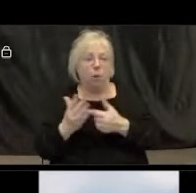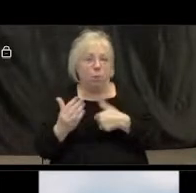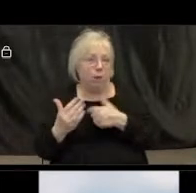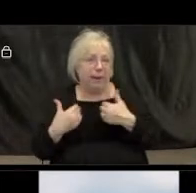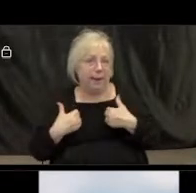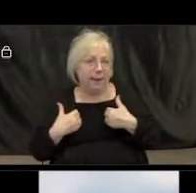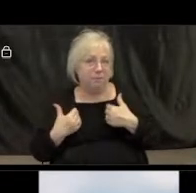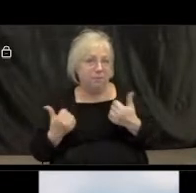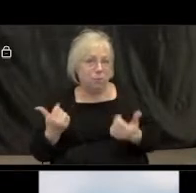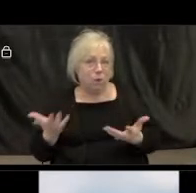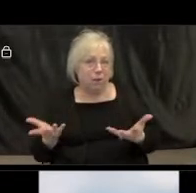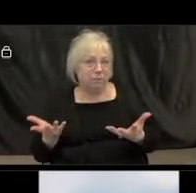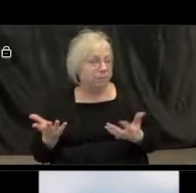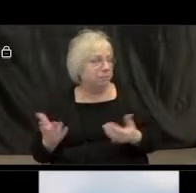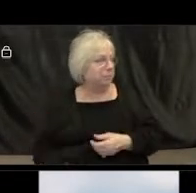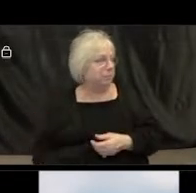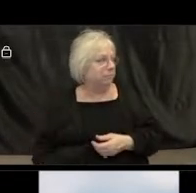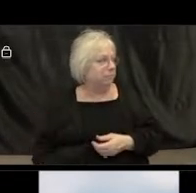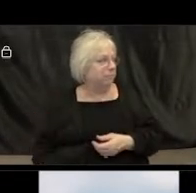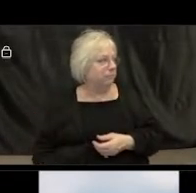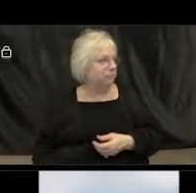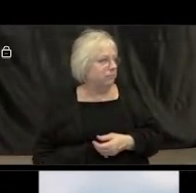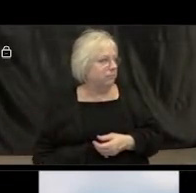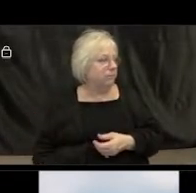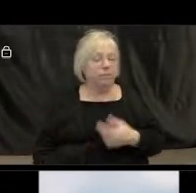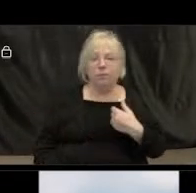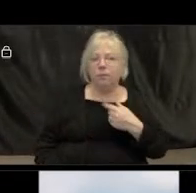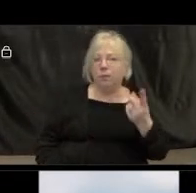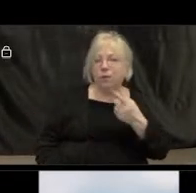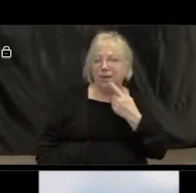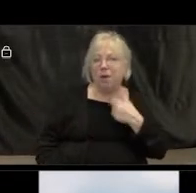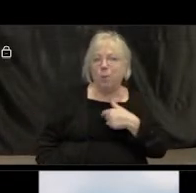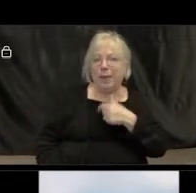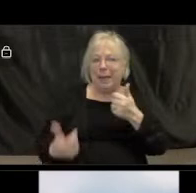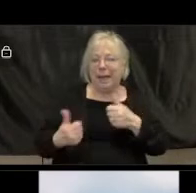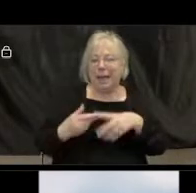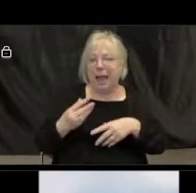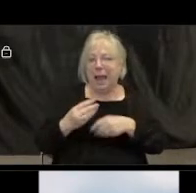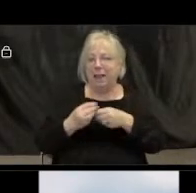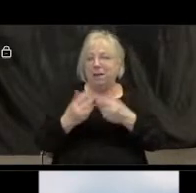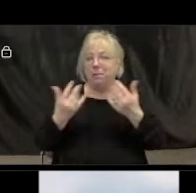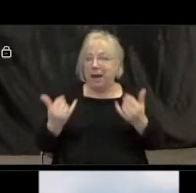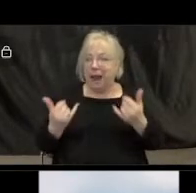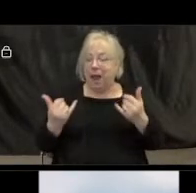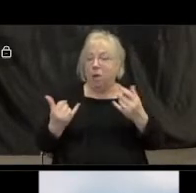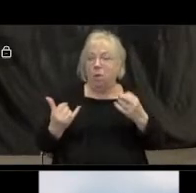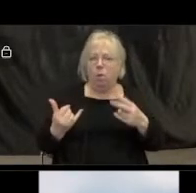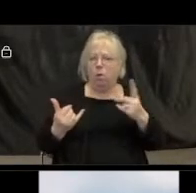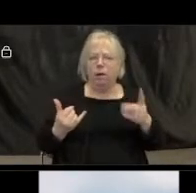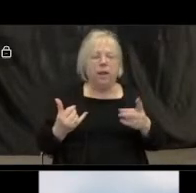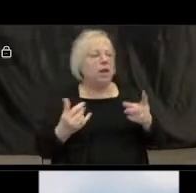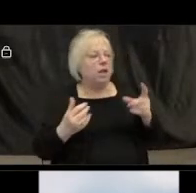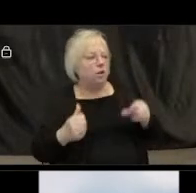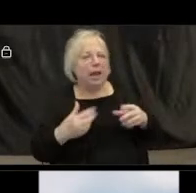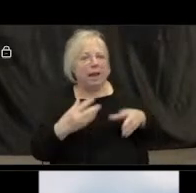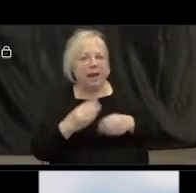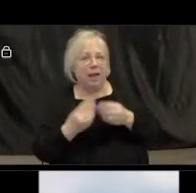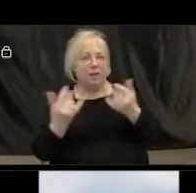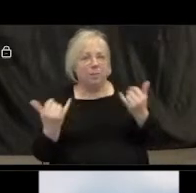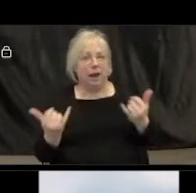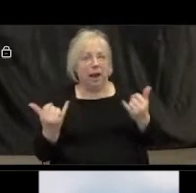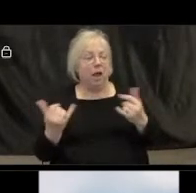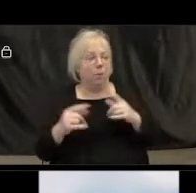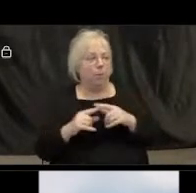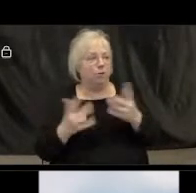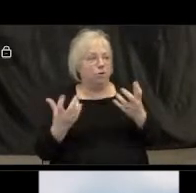have? Are you saying we can add those now, or they have to be added to the plan? Well, you can add those now, but you do not